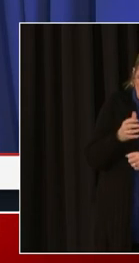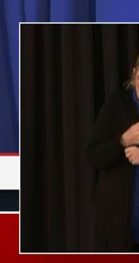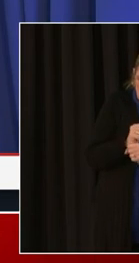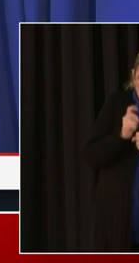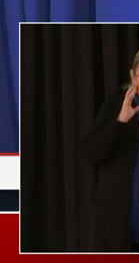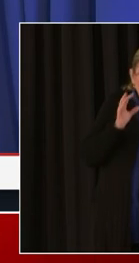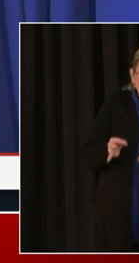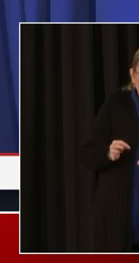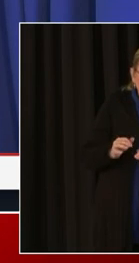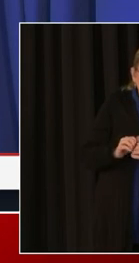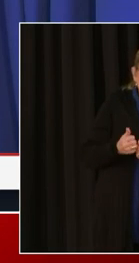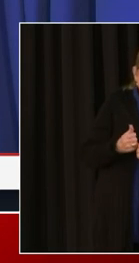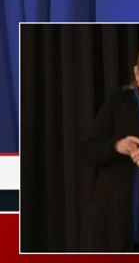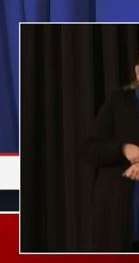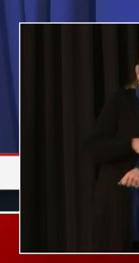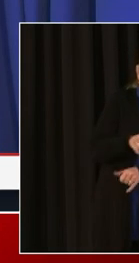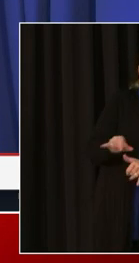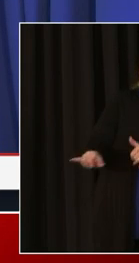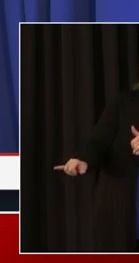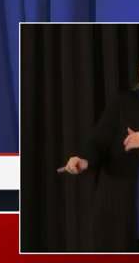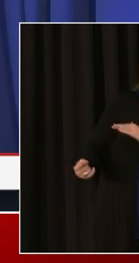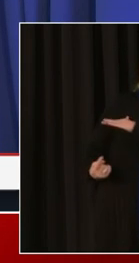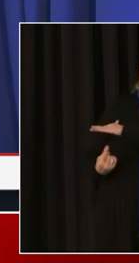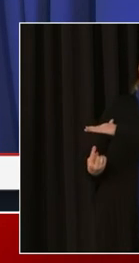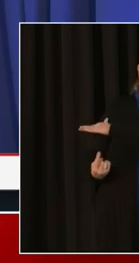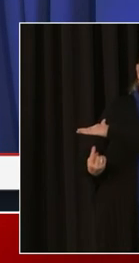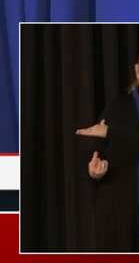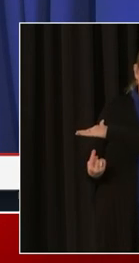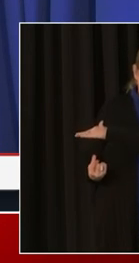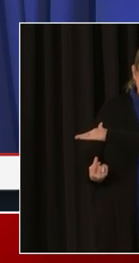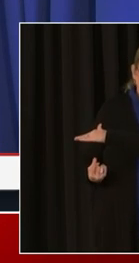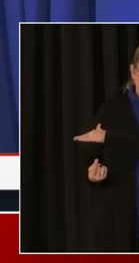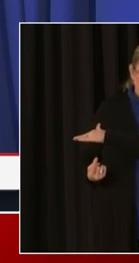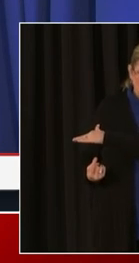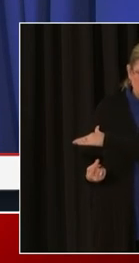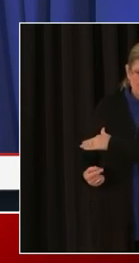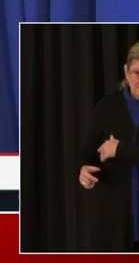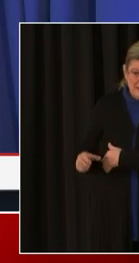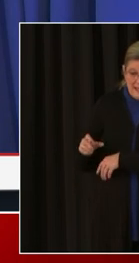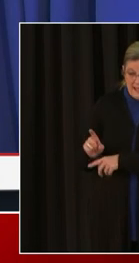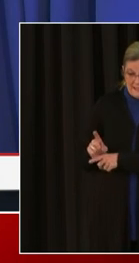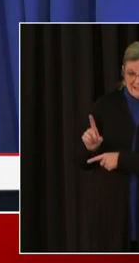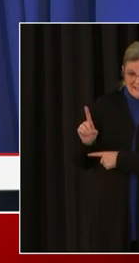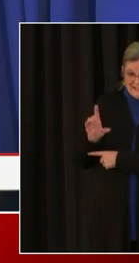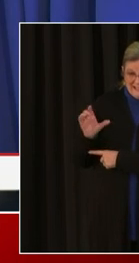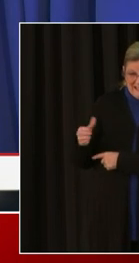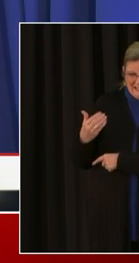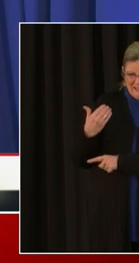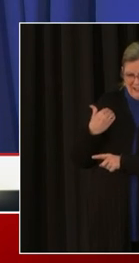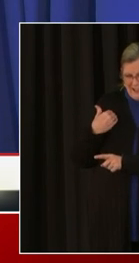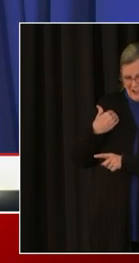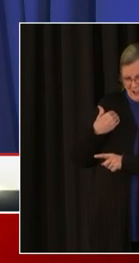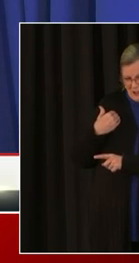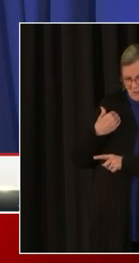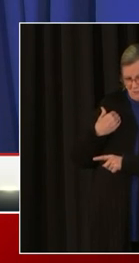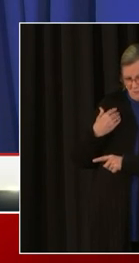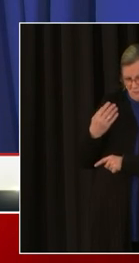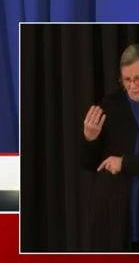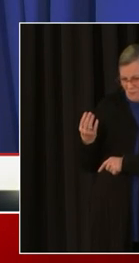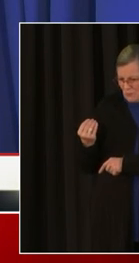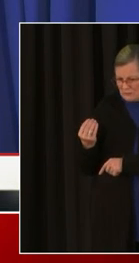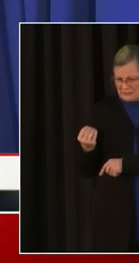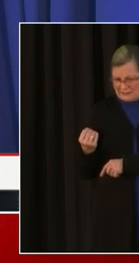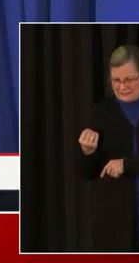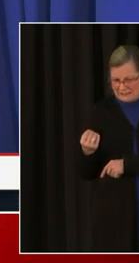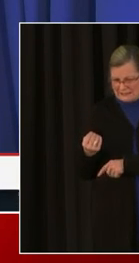of the length of the quarantines. So as a district, we have a length of quarantine right now that we're